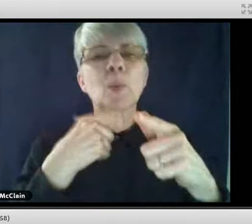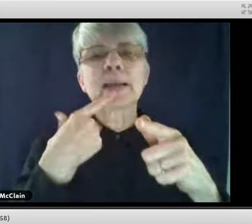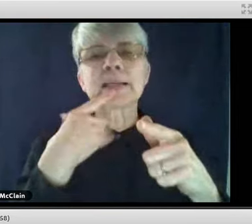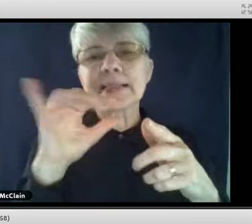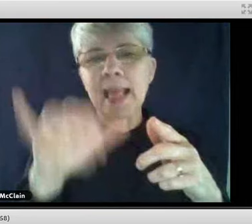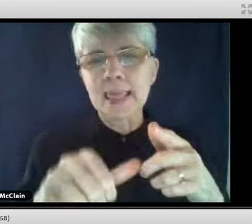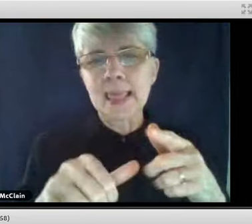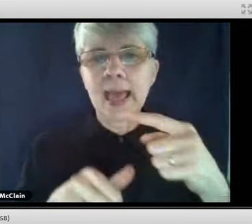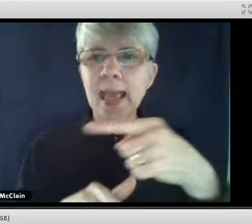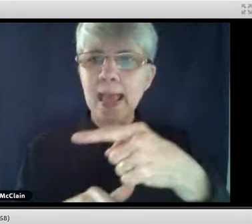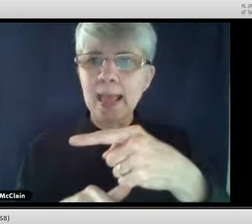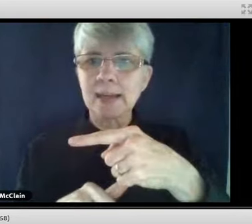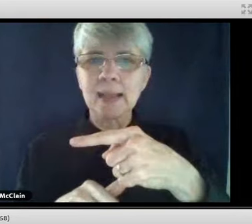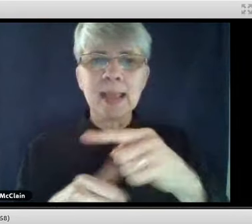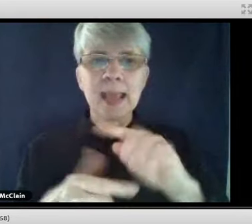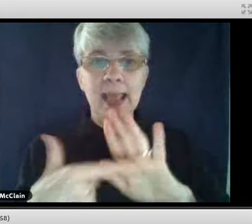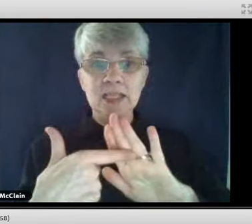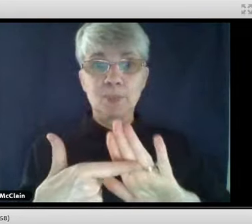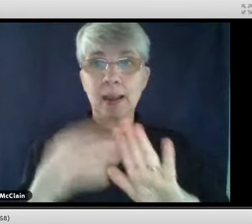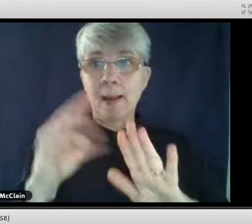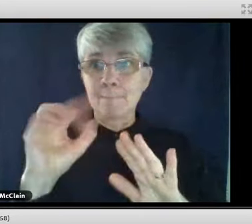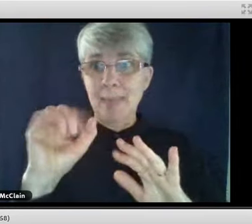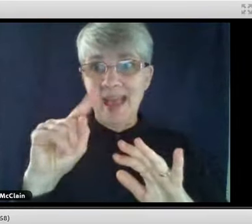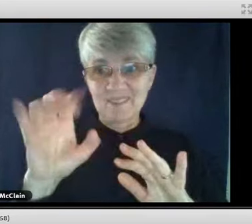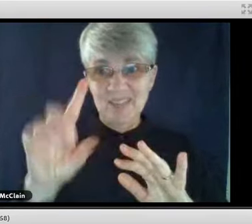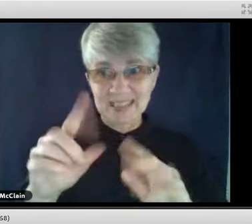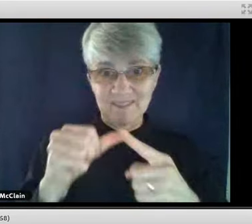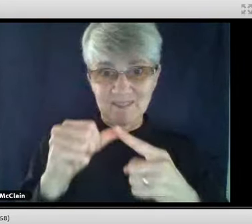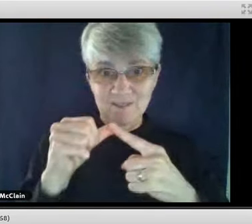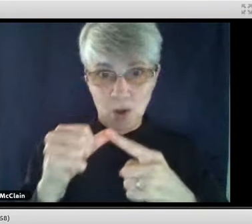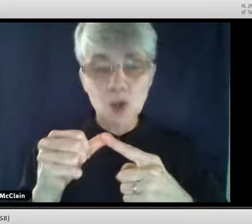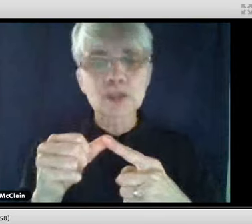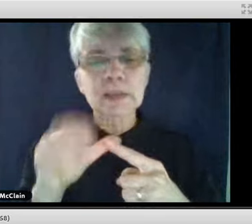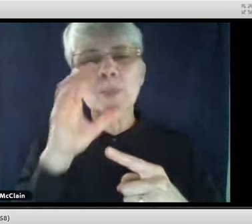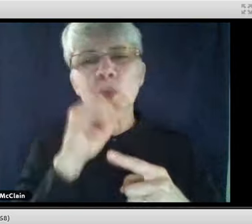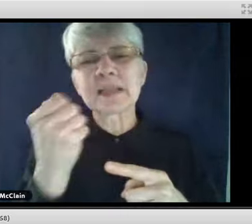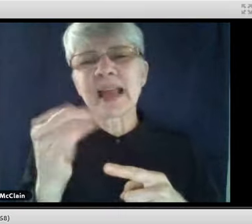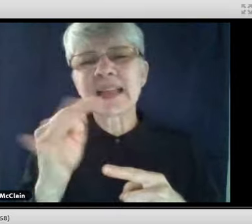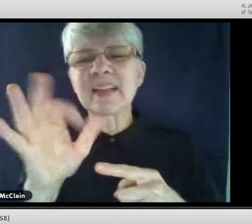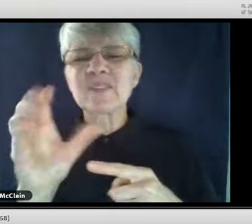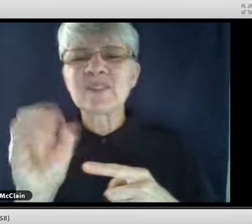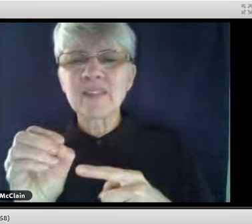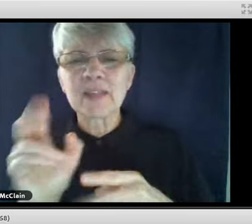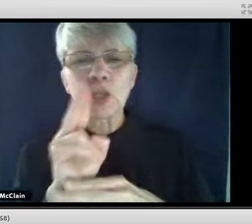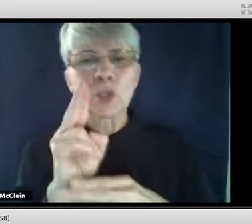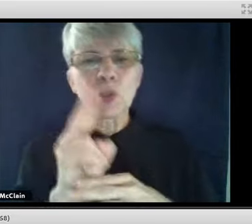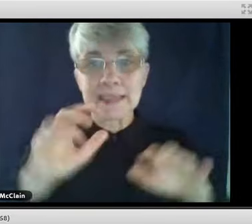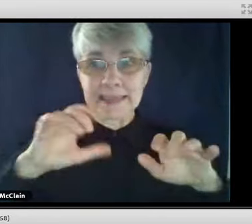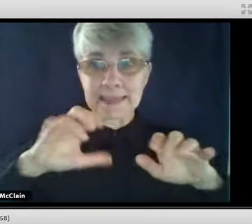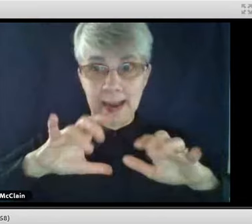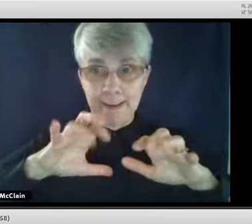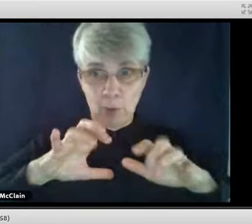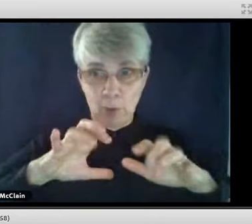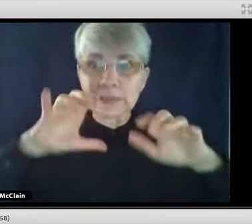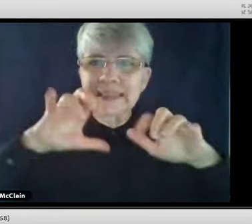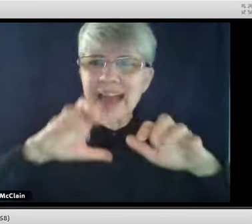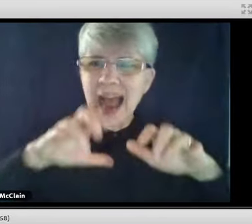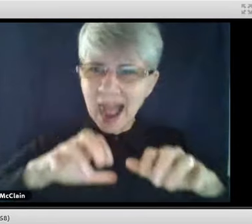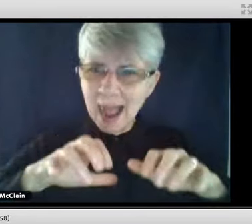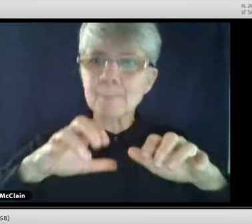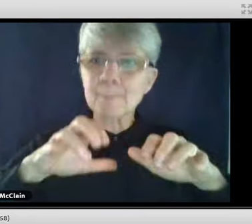that it's been manifested. You know, first of all, he presumably in 1950 used his typewriter to type out